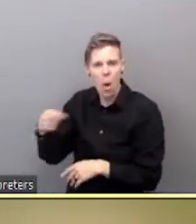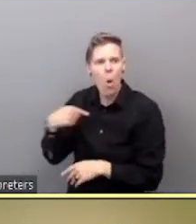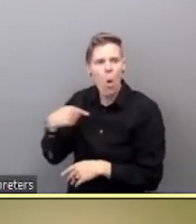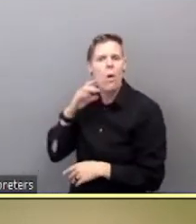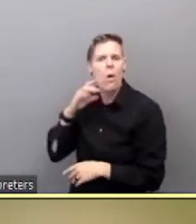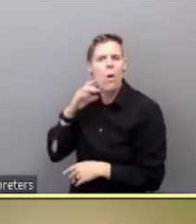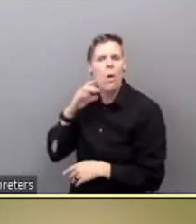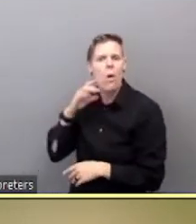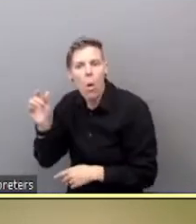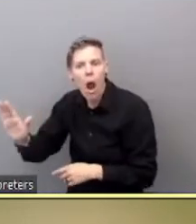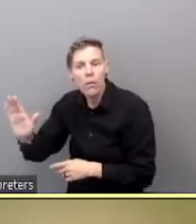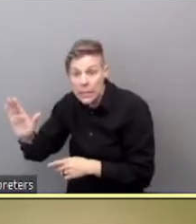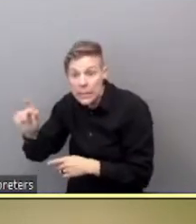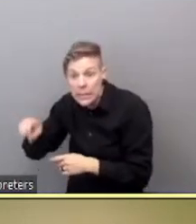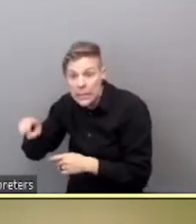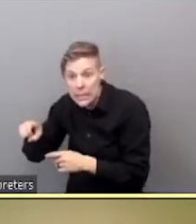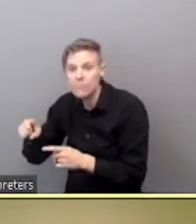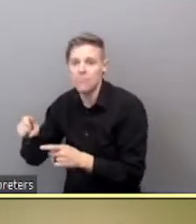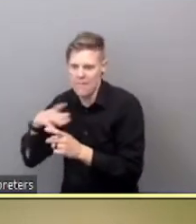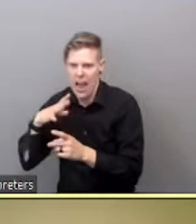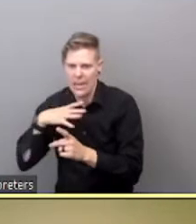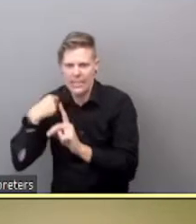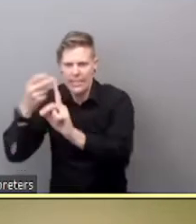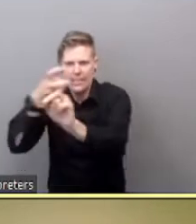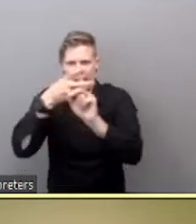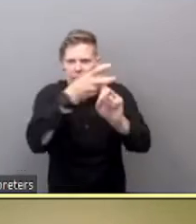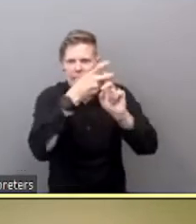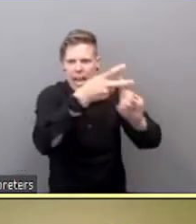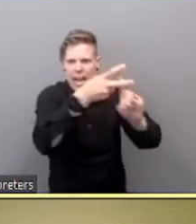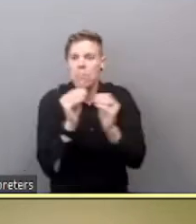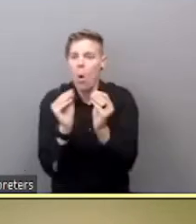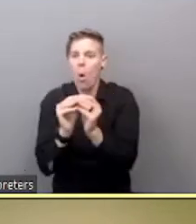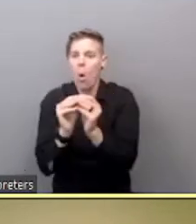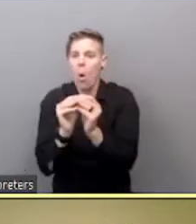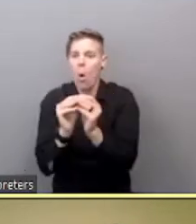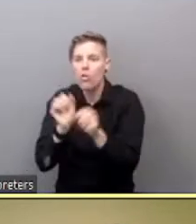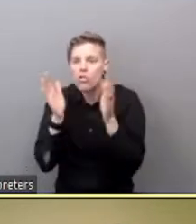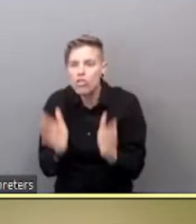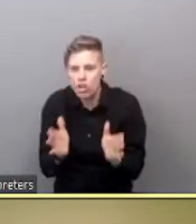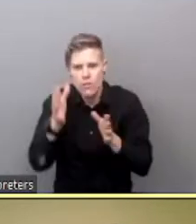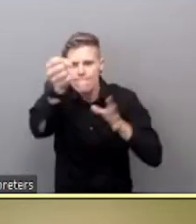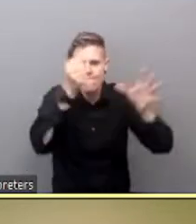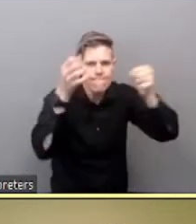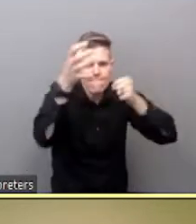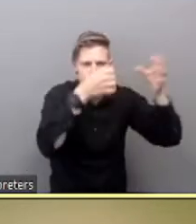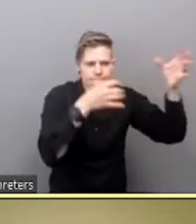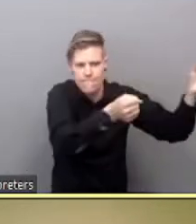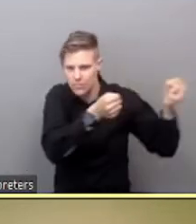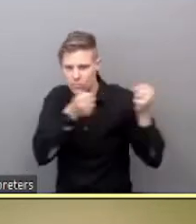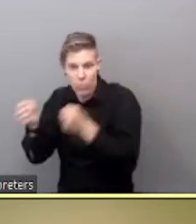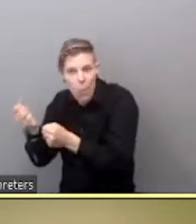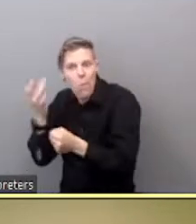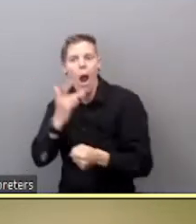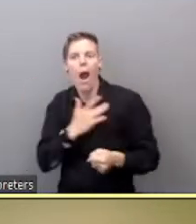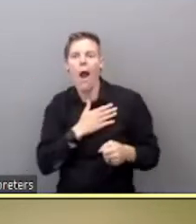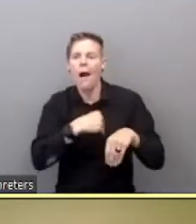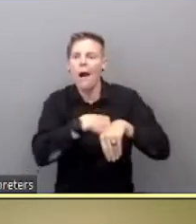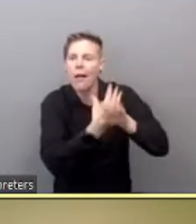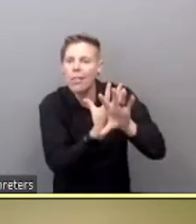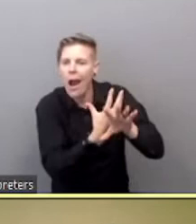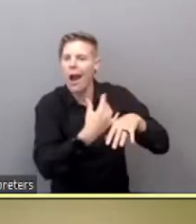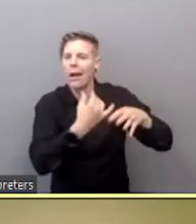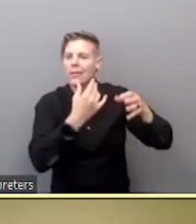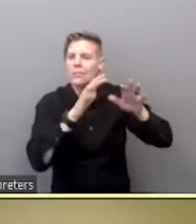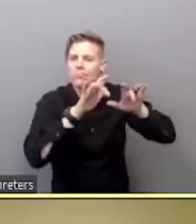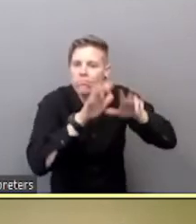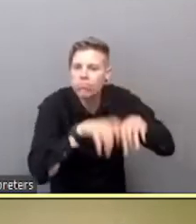which means that not only are we using our workforce connection online system to help promote your jobs, but when workers come into our